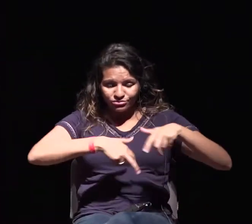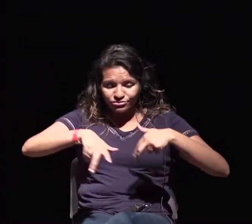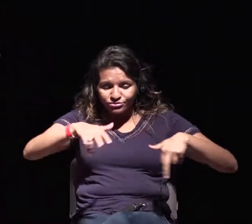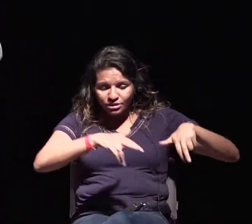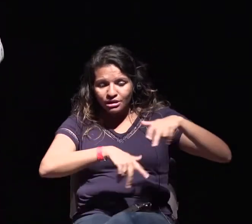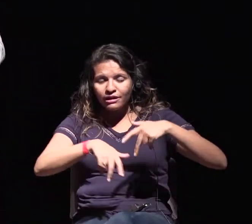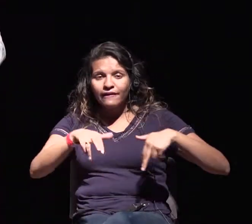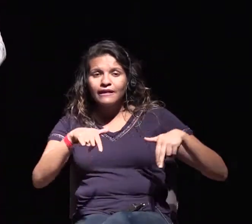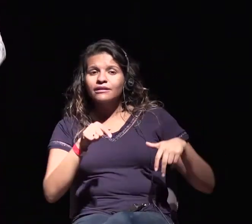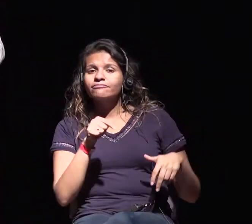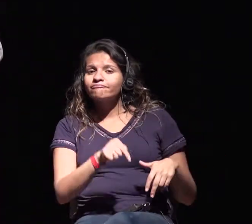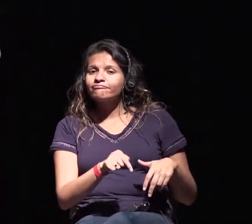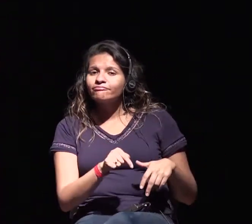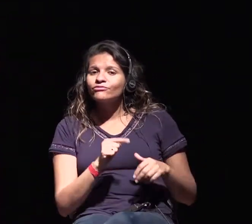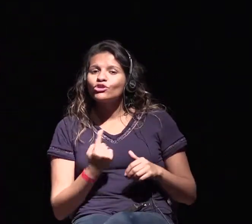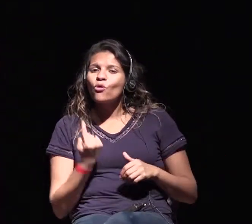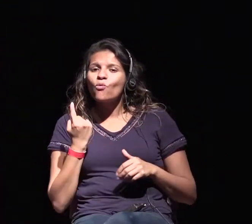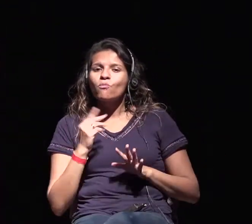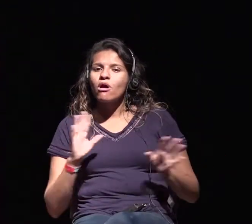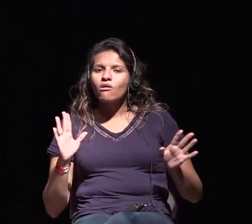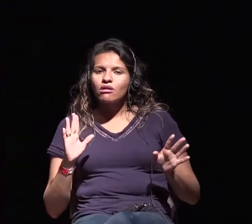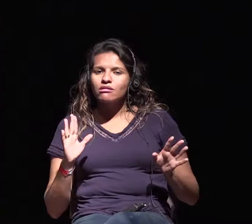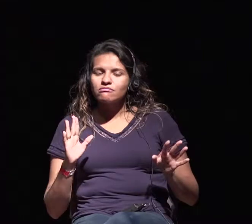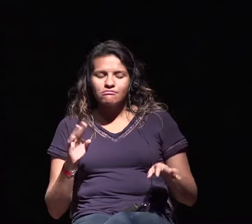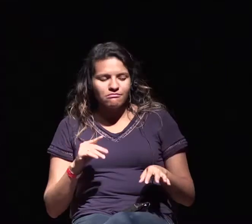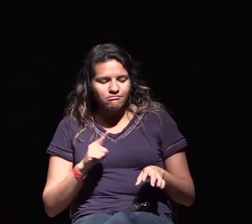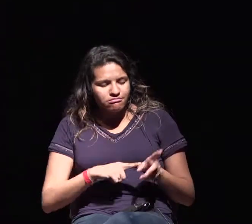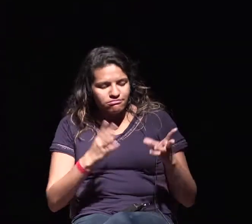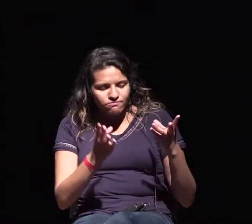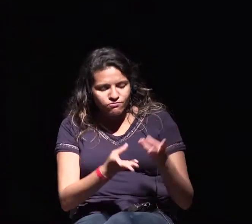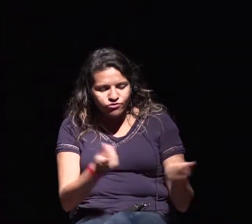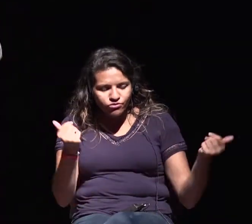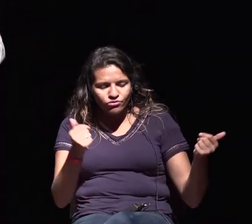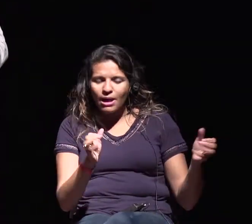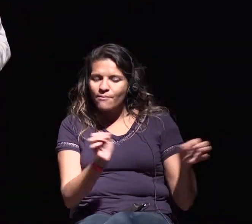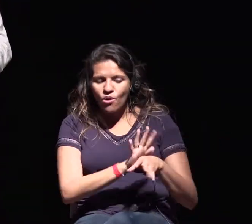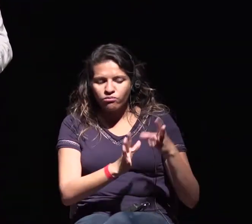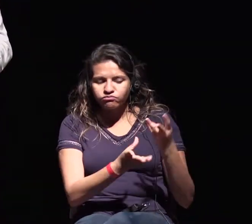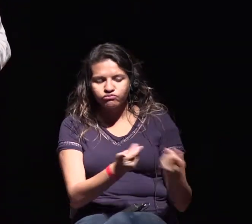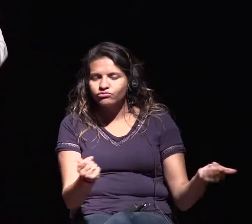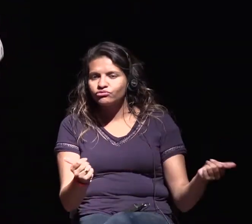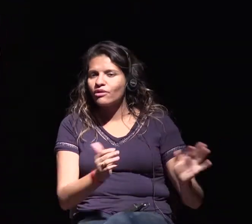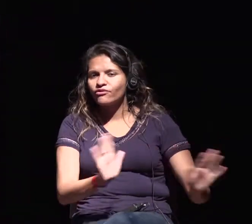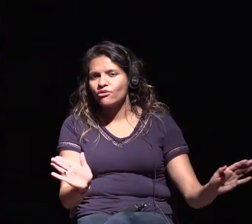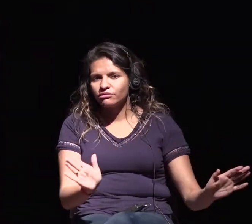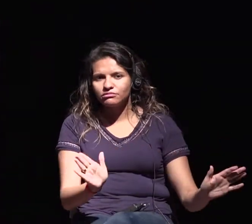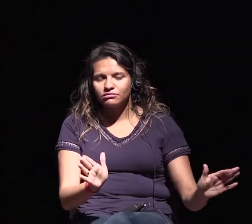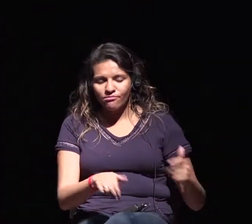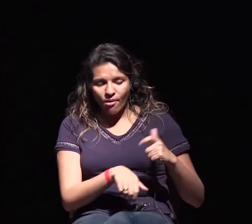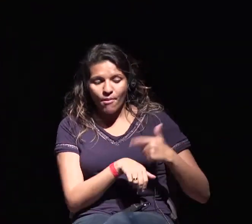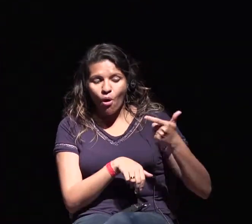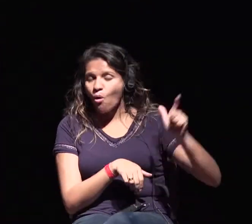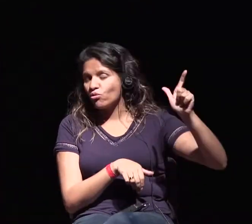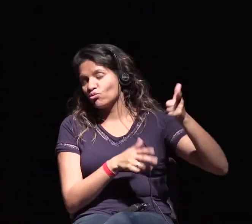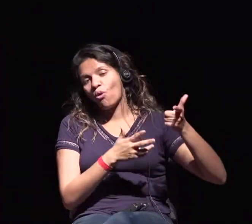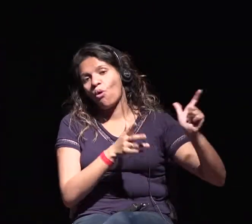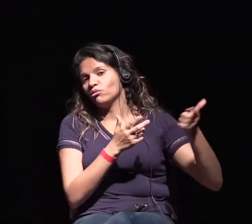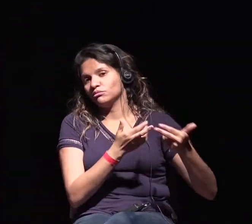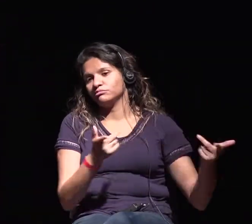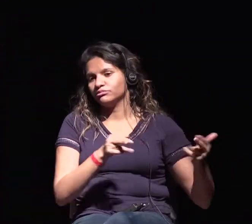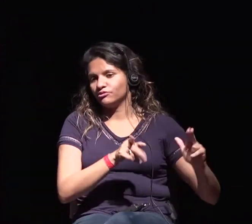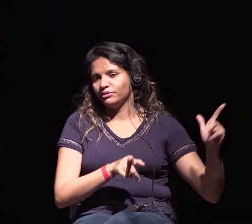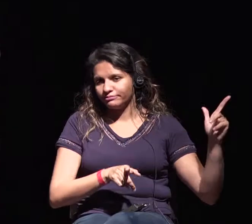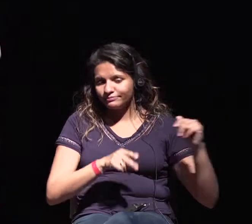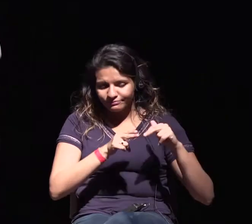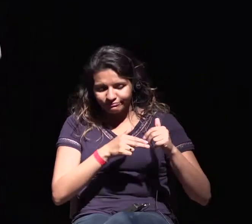the exhibition of a moment of time. To choreograph an exhibition is to confront ourselves to the ephemeral